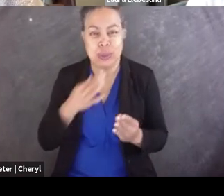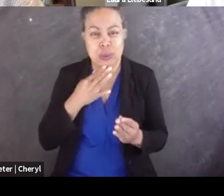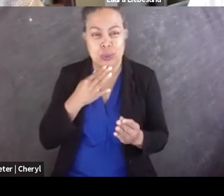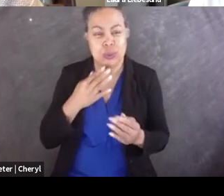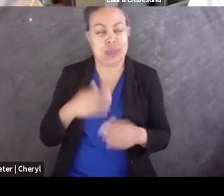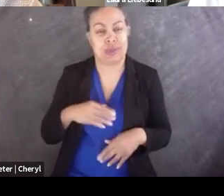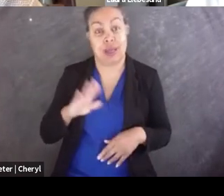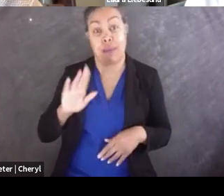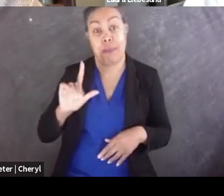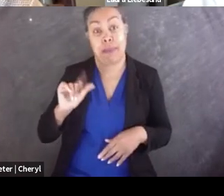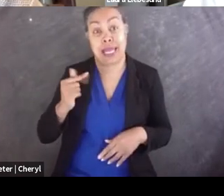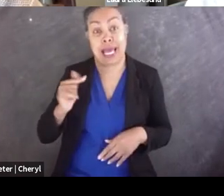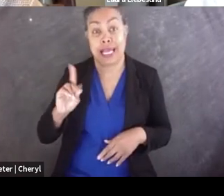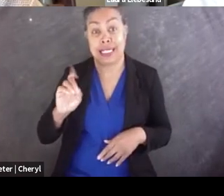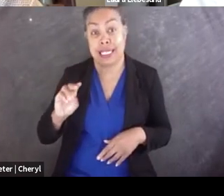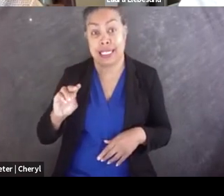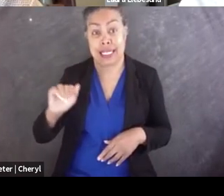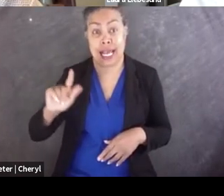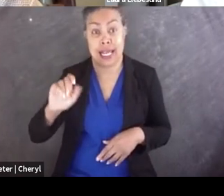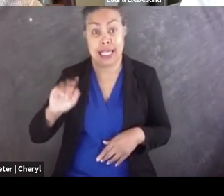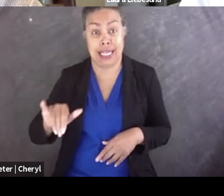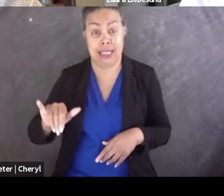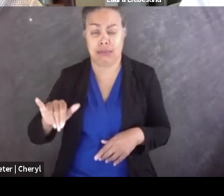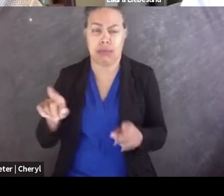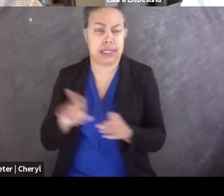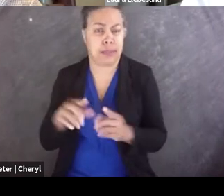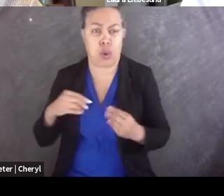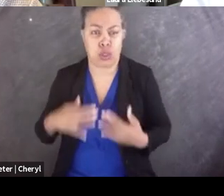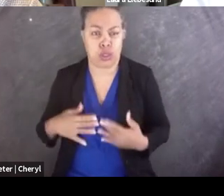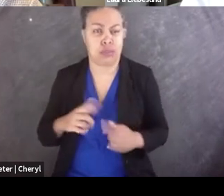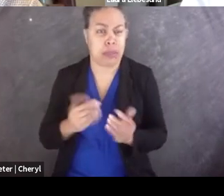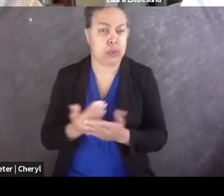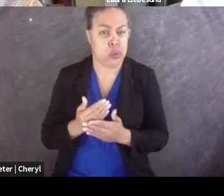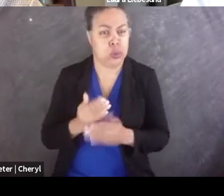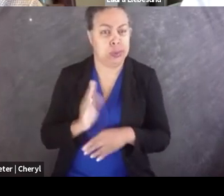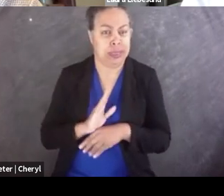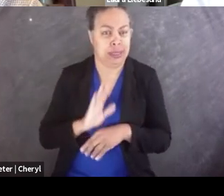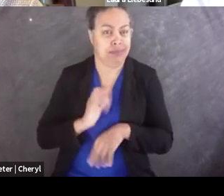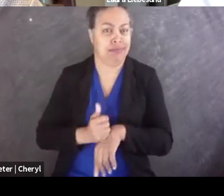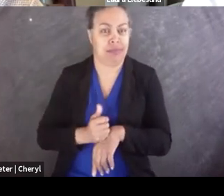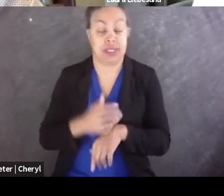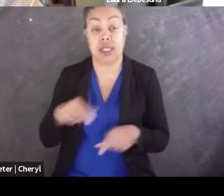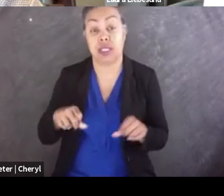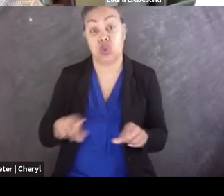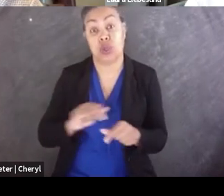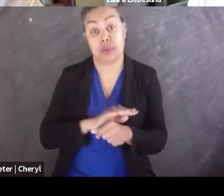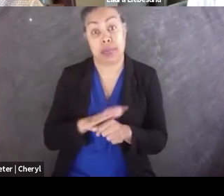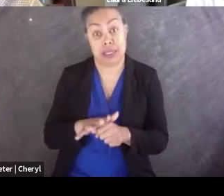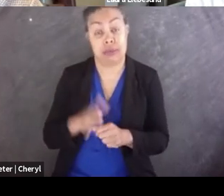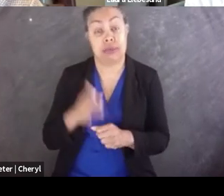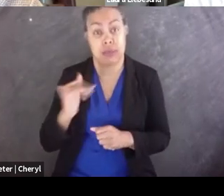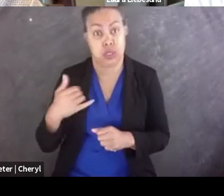Alley from the same owners very shortly. And even through the pandemic, we've continued to